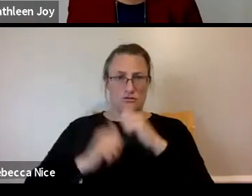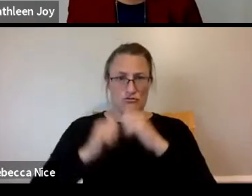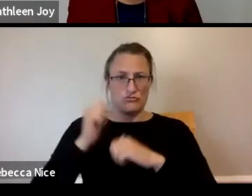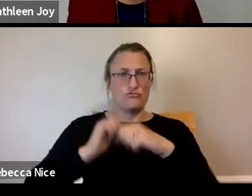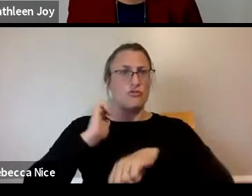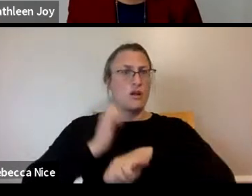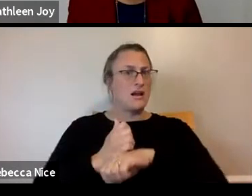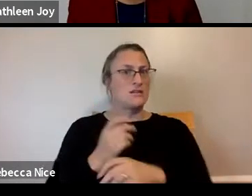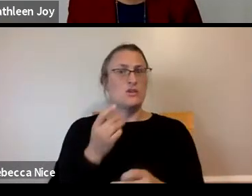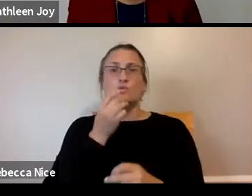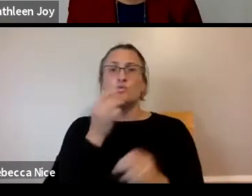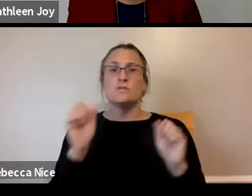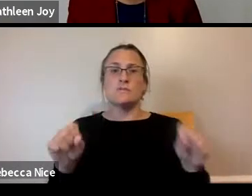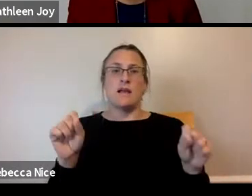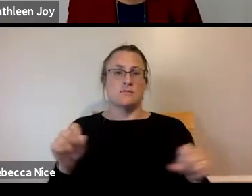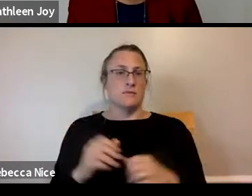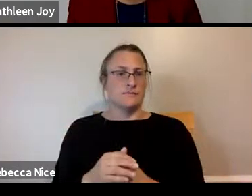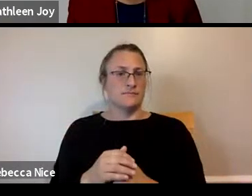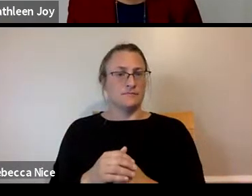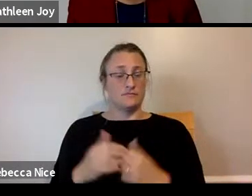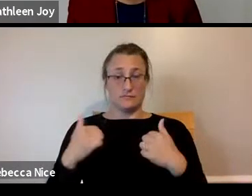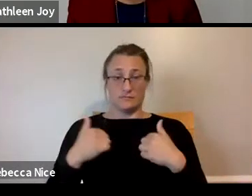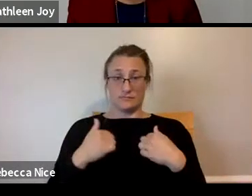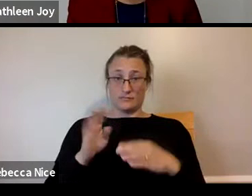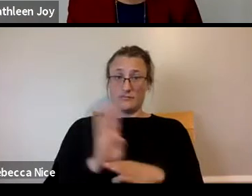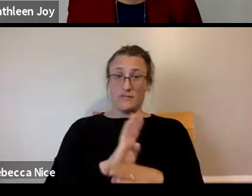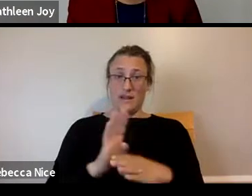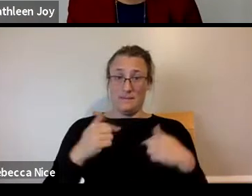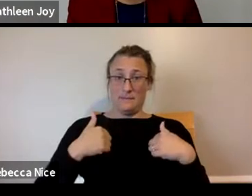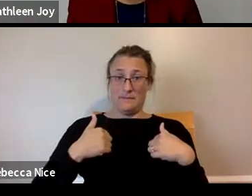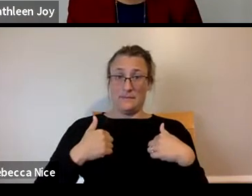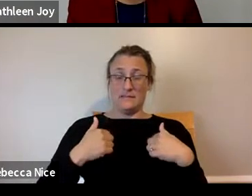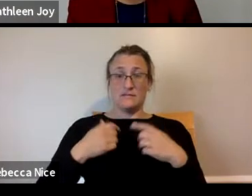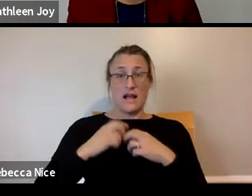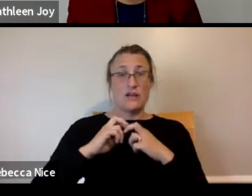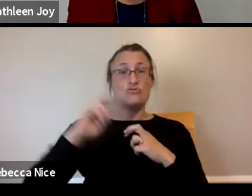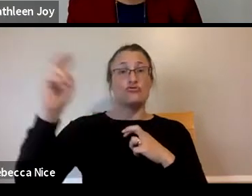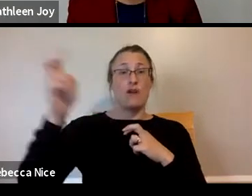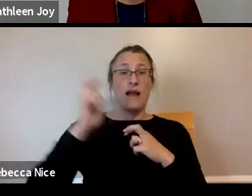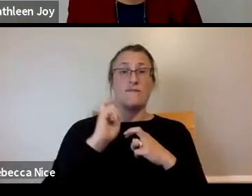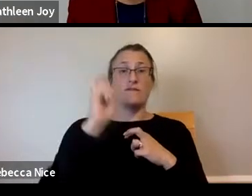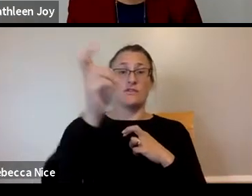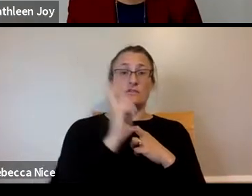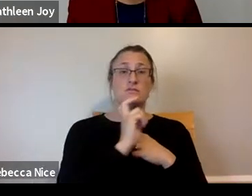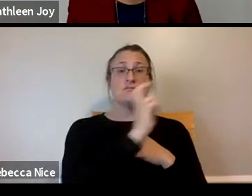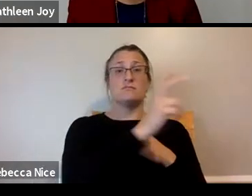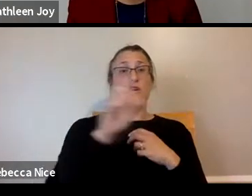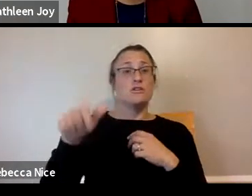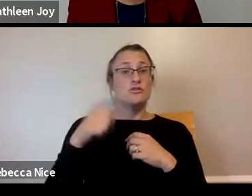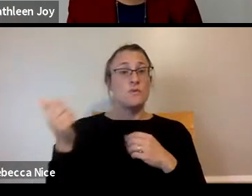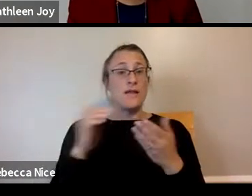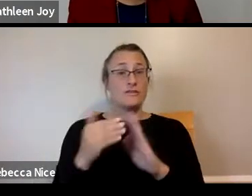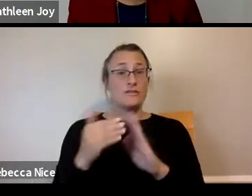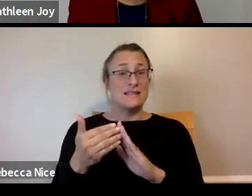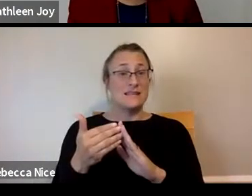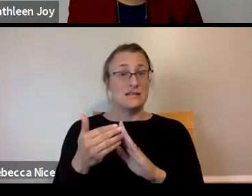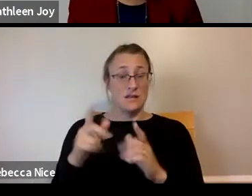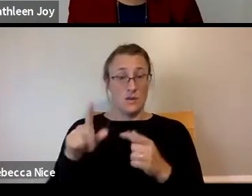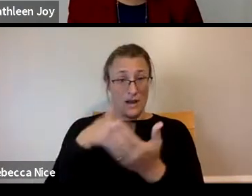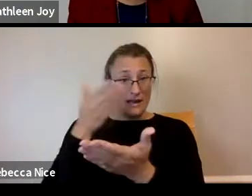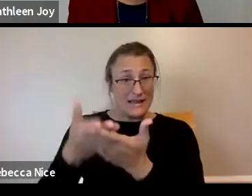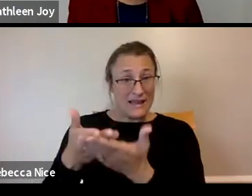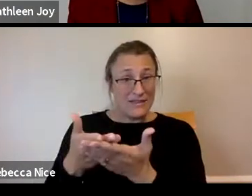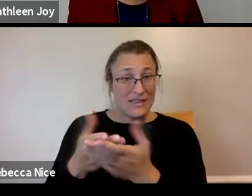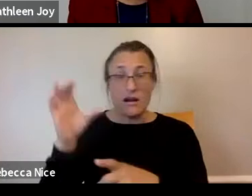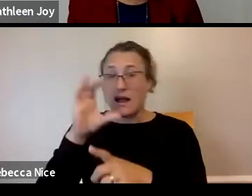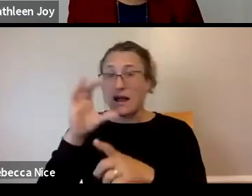quickly. As a businessman, I travel to other cities by air. When I get there, I look for a